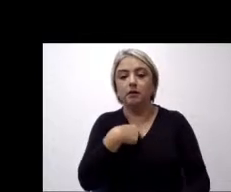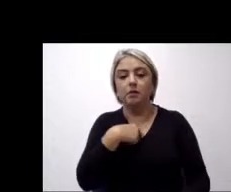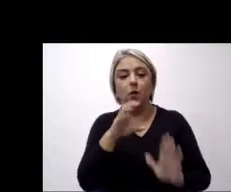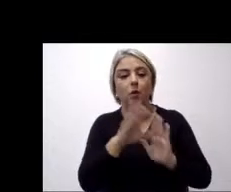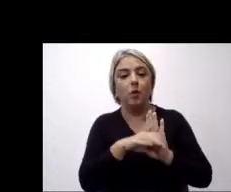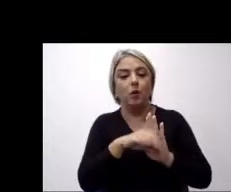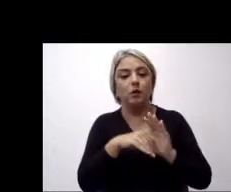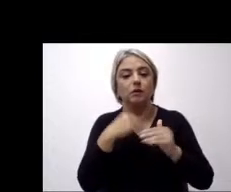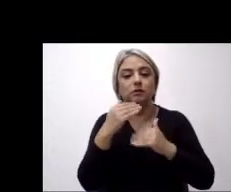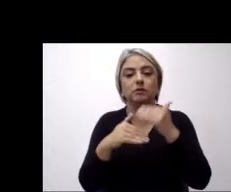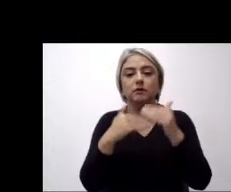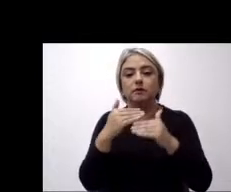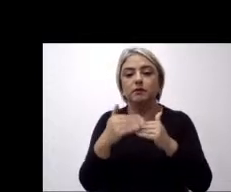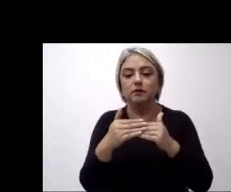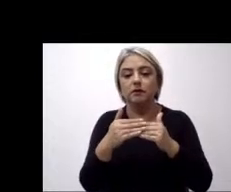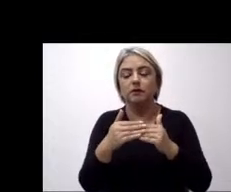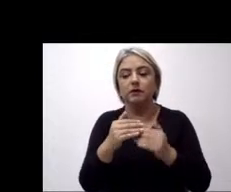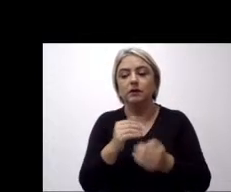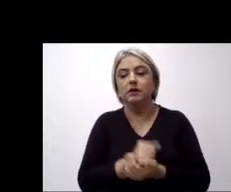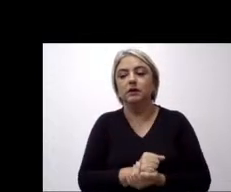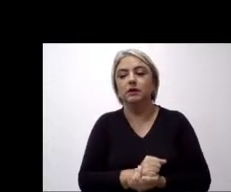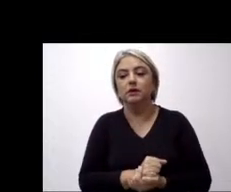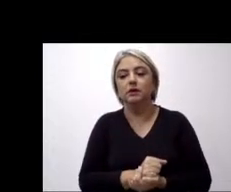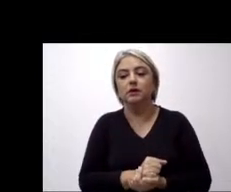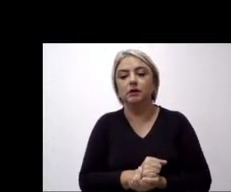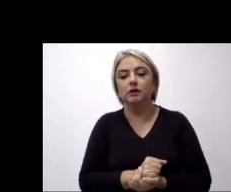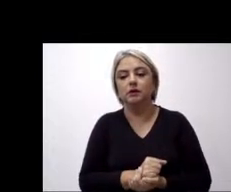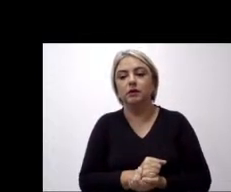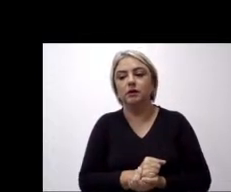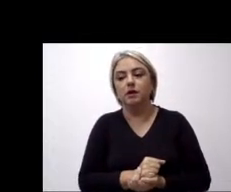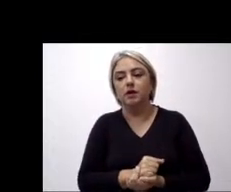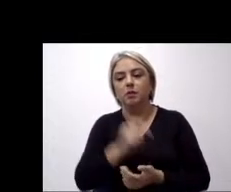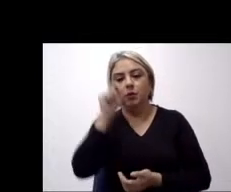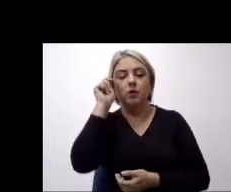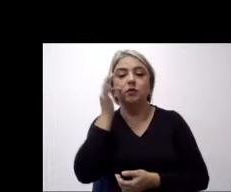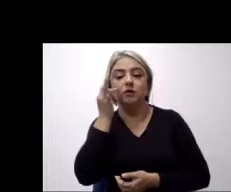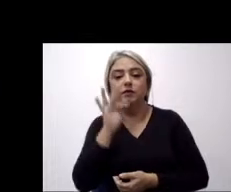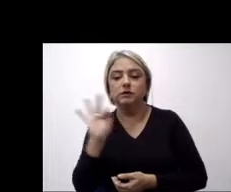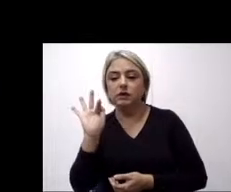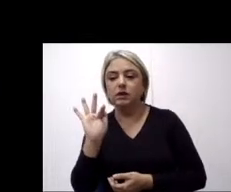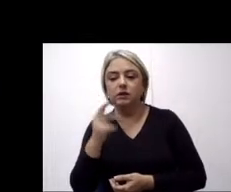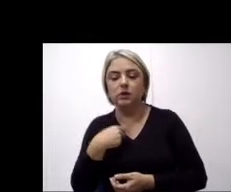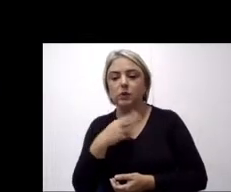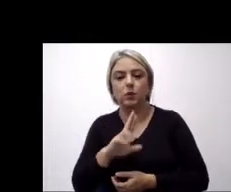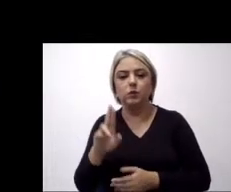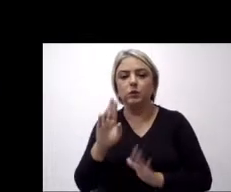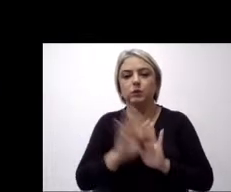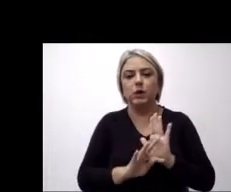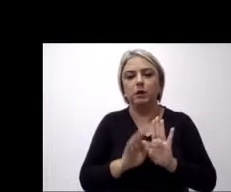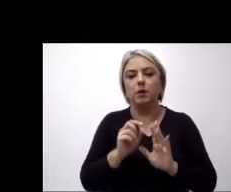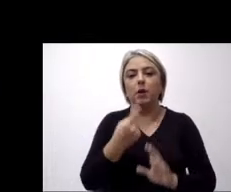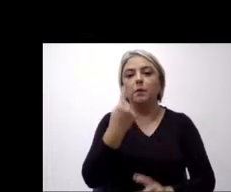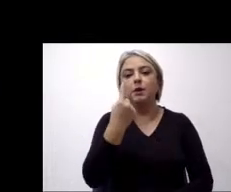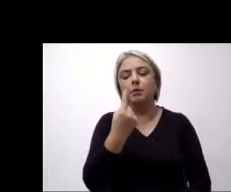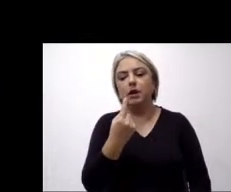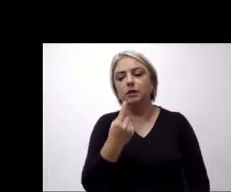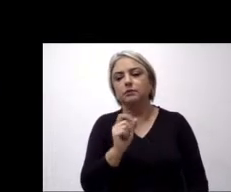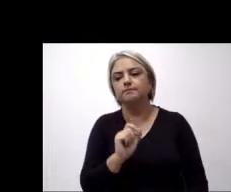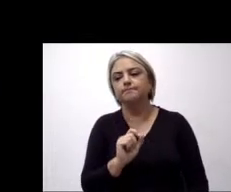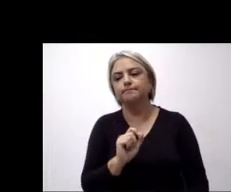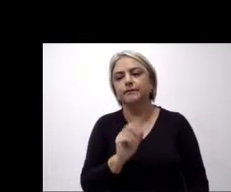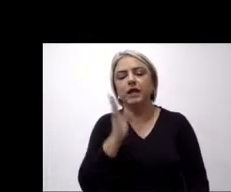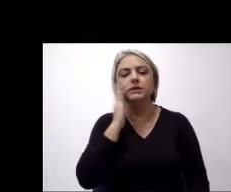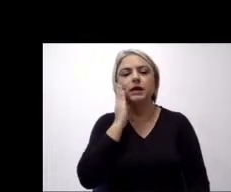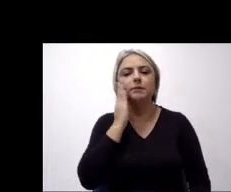I not use the same definition. The first one is to consider all the different space who